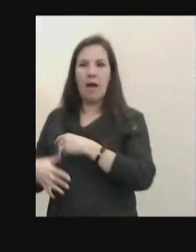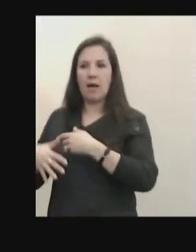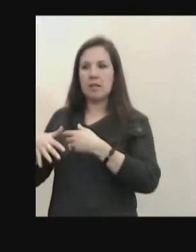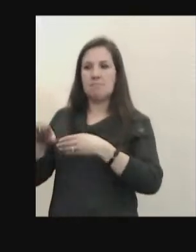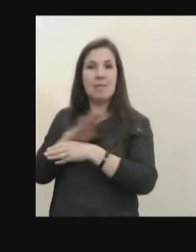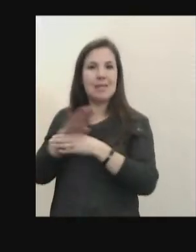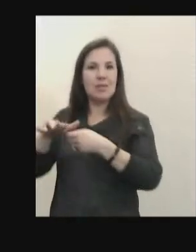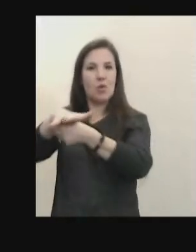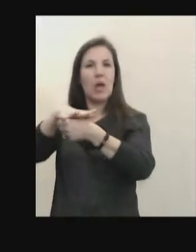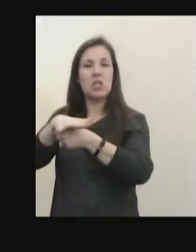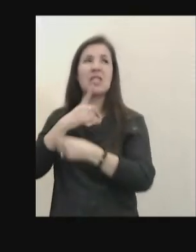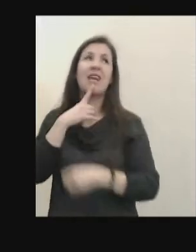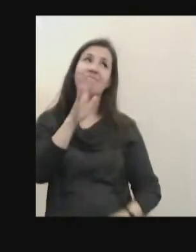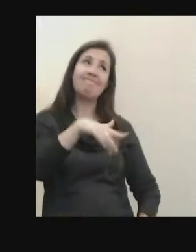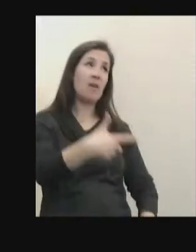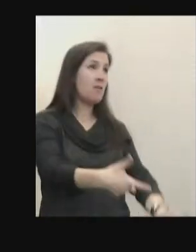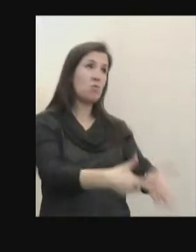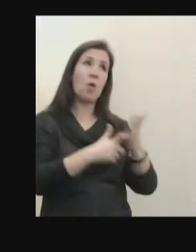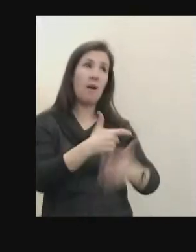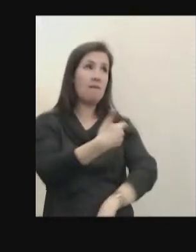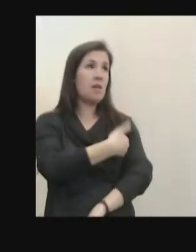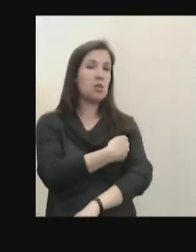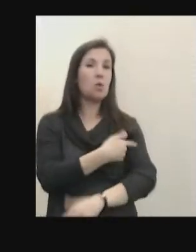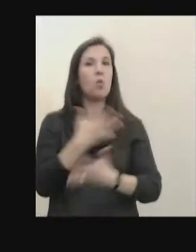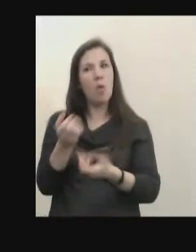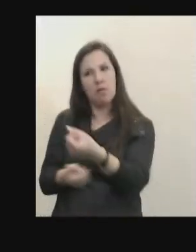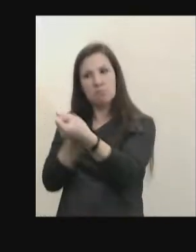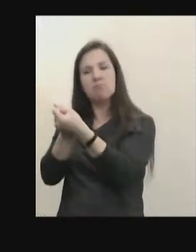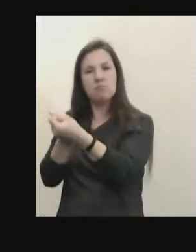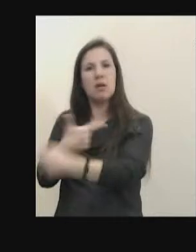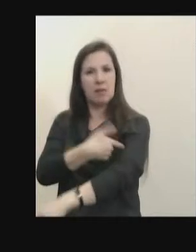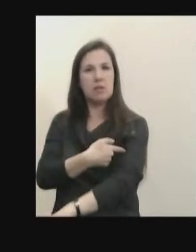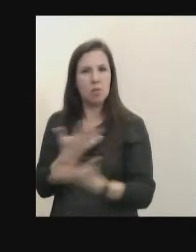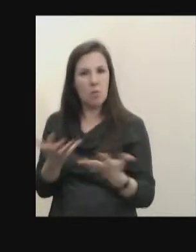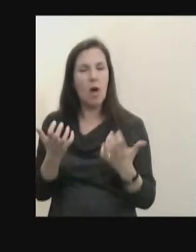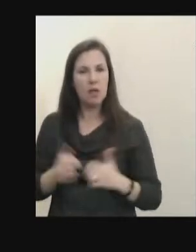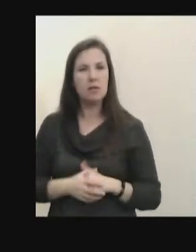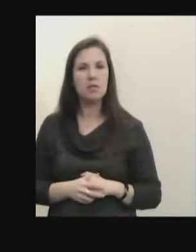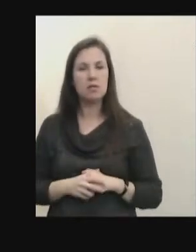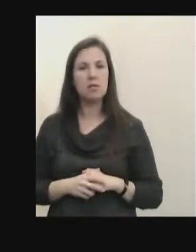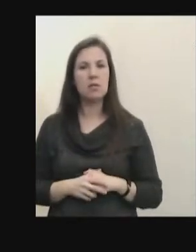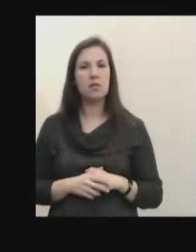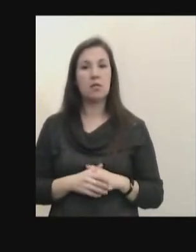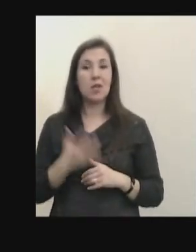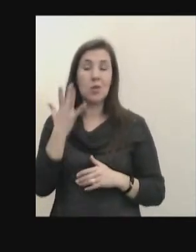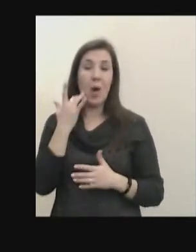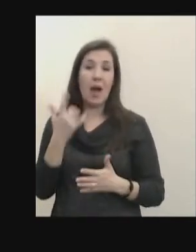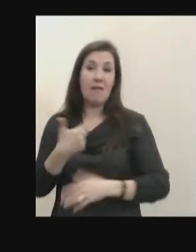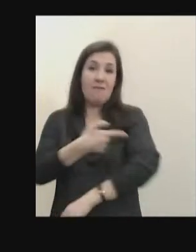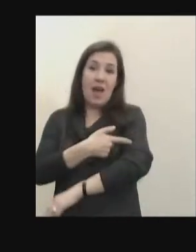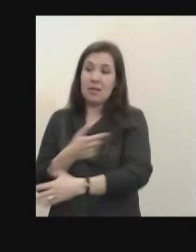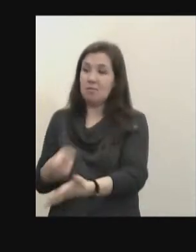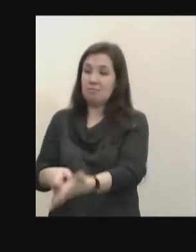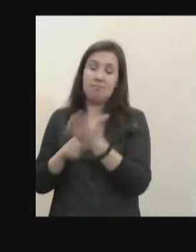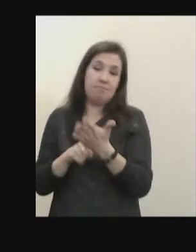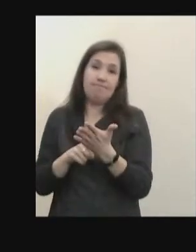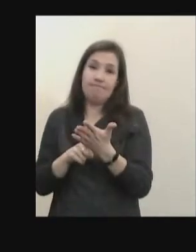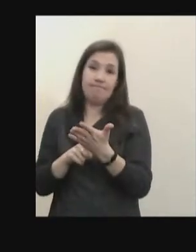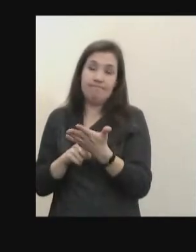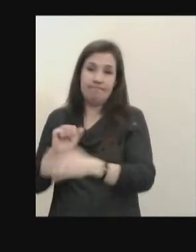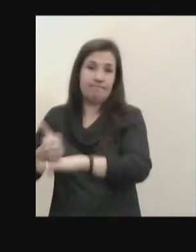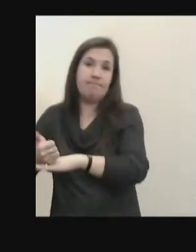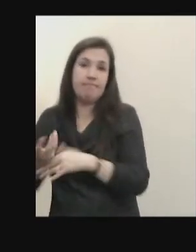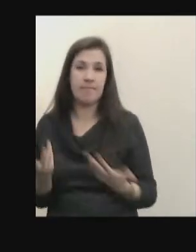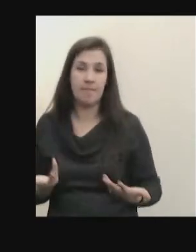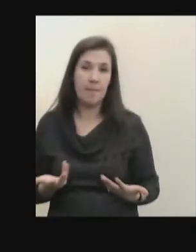a vaccination only. We want to promote vaccinations, and so that's why a vax mandate is in place. That's why a vax mandate is in New